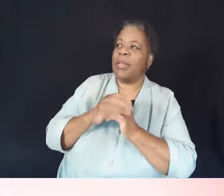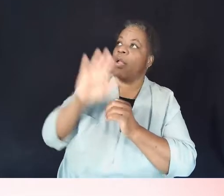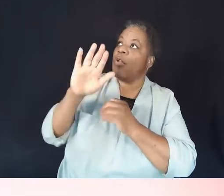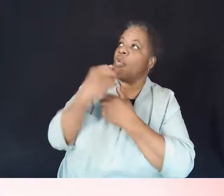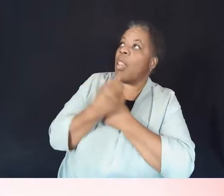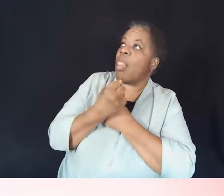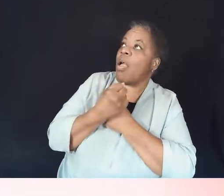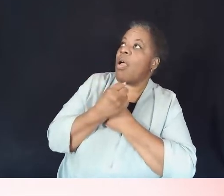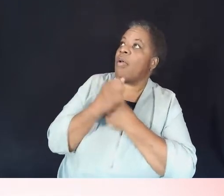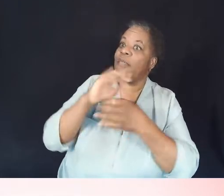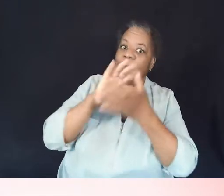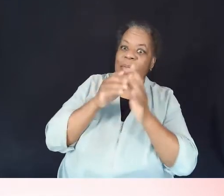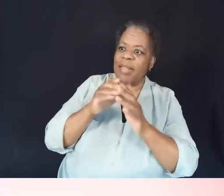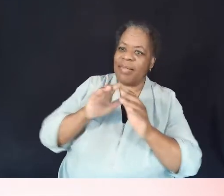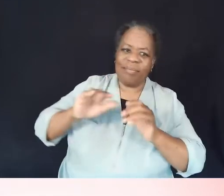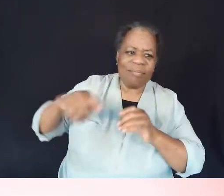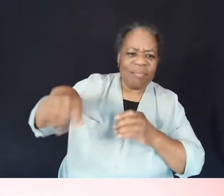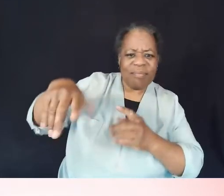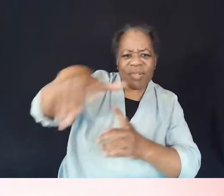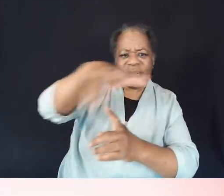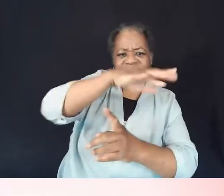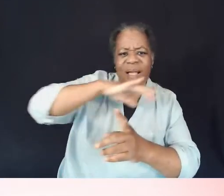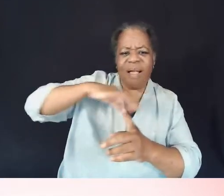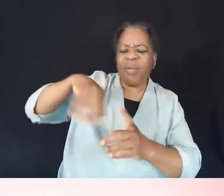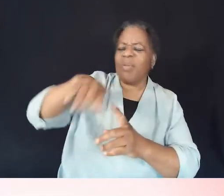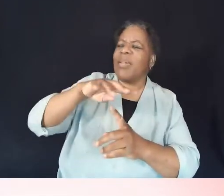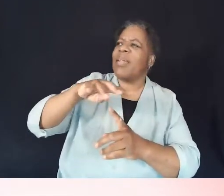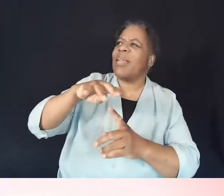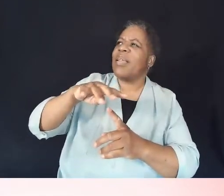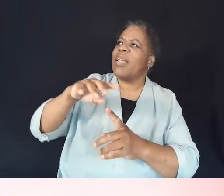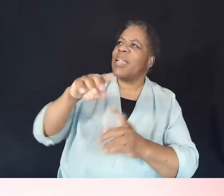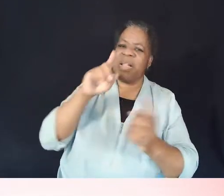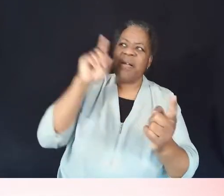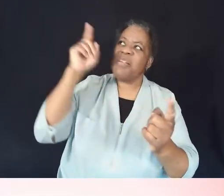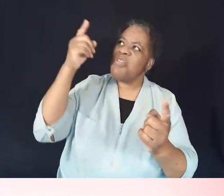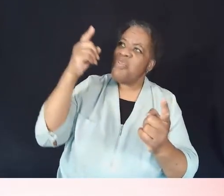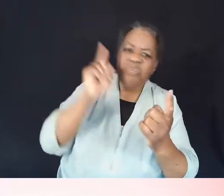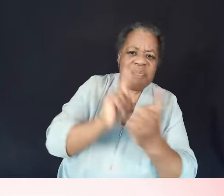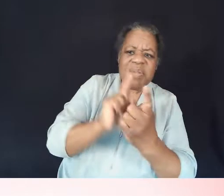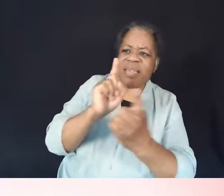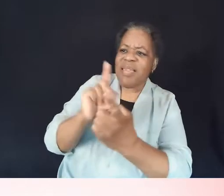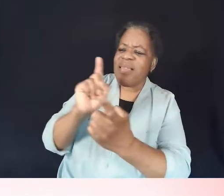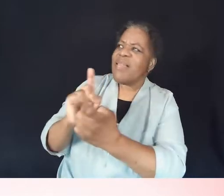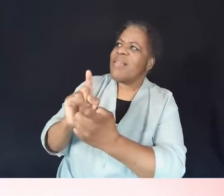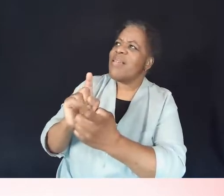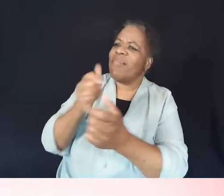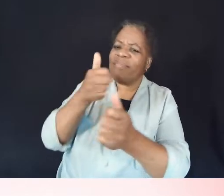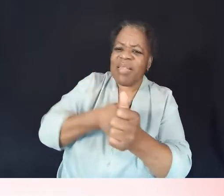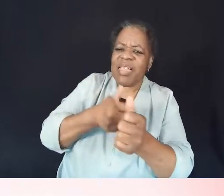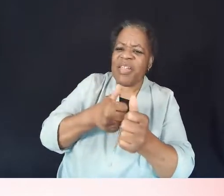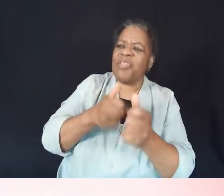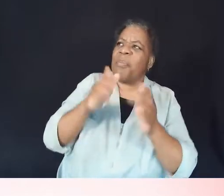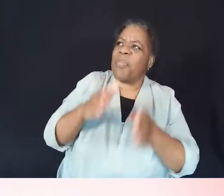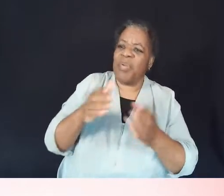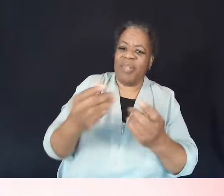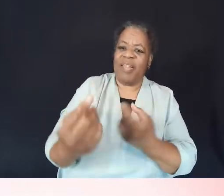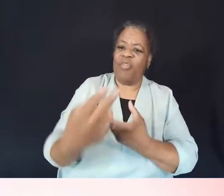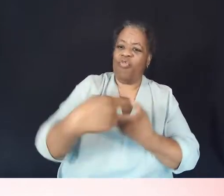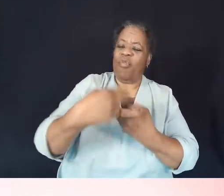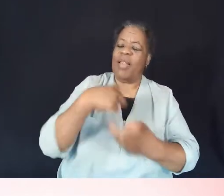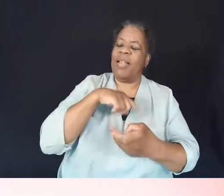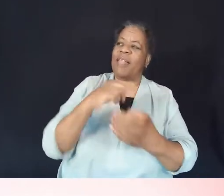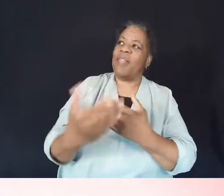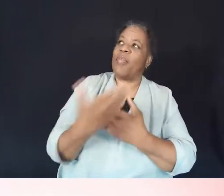them all today. Lord, would you meet each person who's joining us here today? And would the love you displayed for us